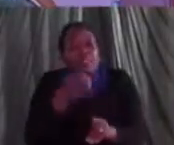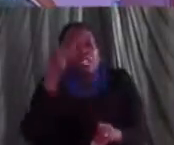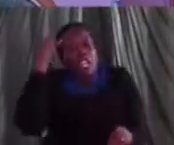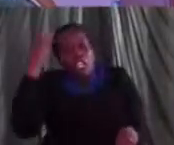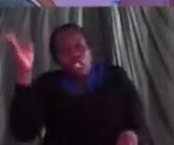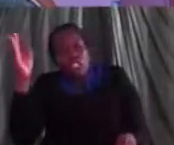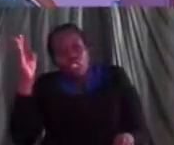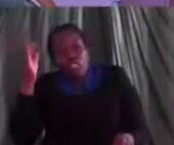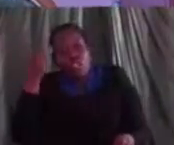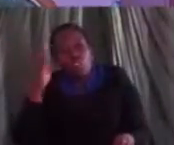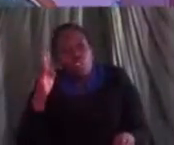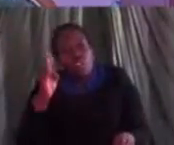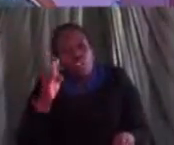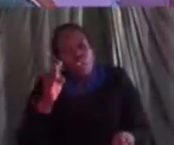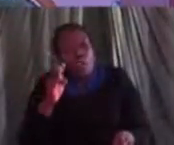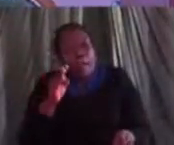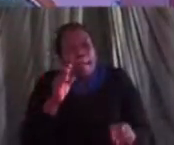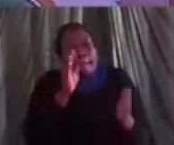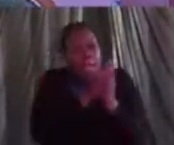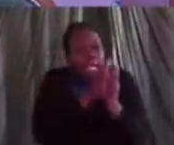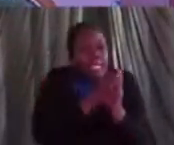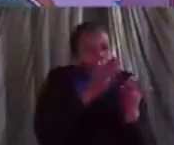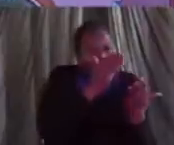issue of my wife.